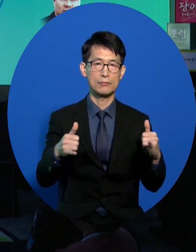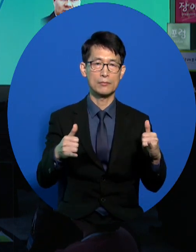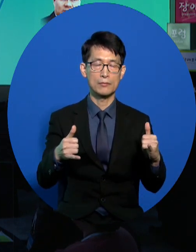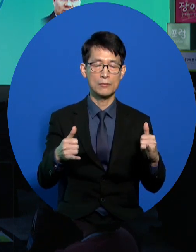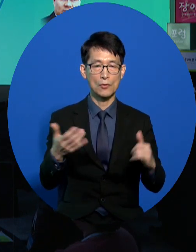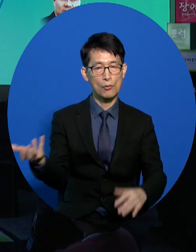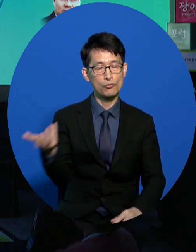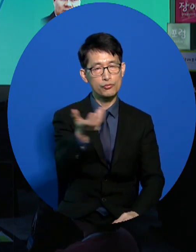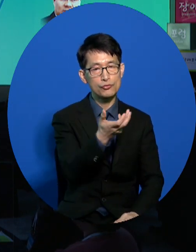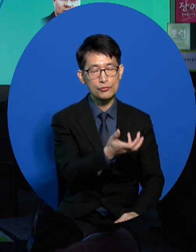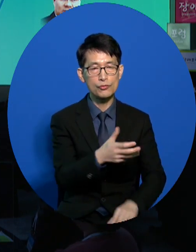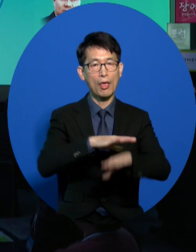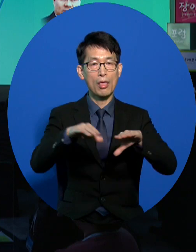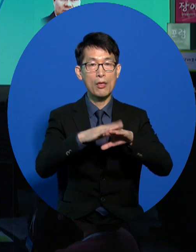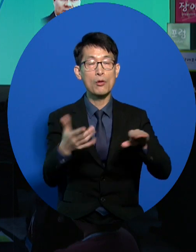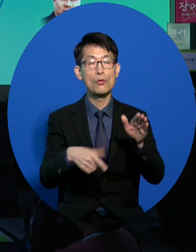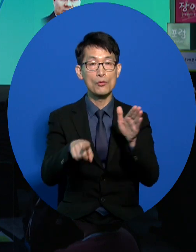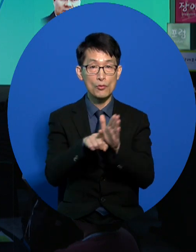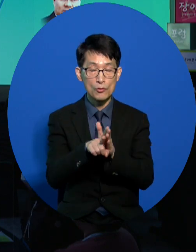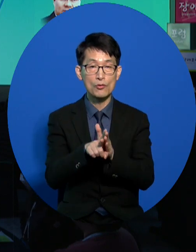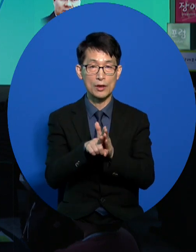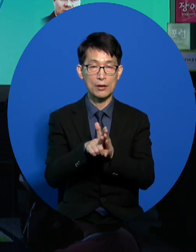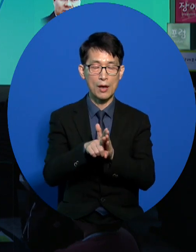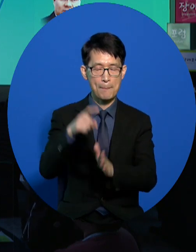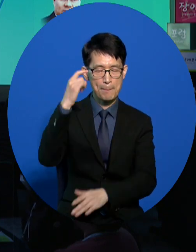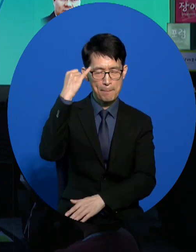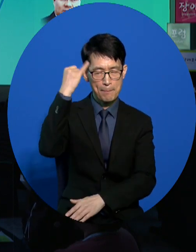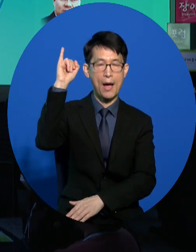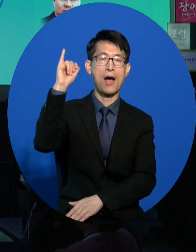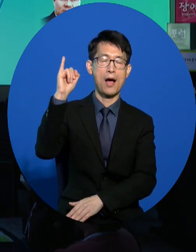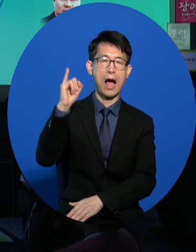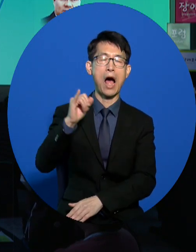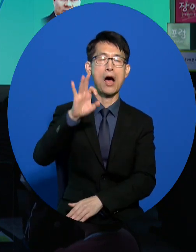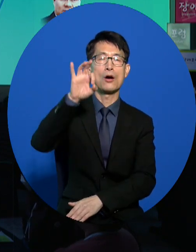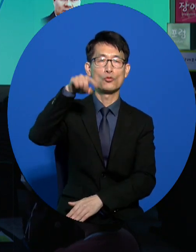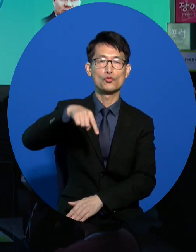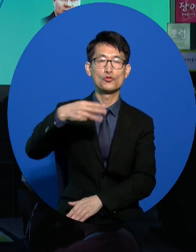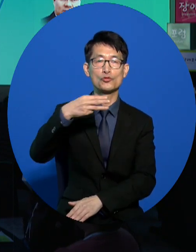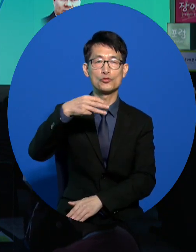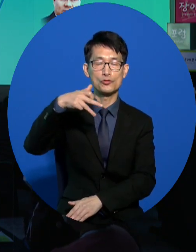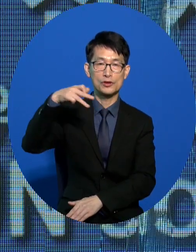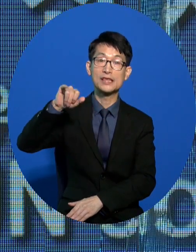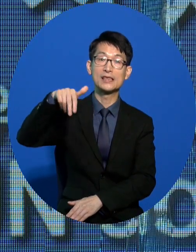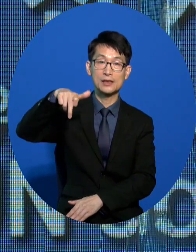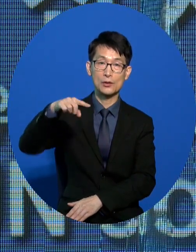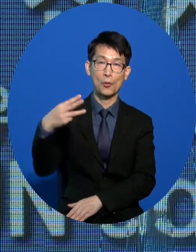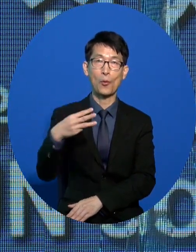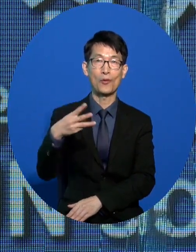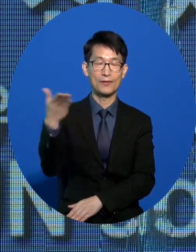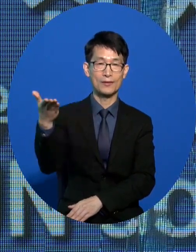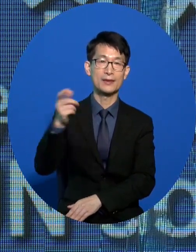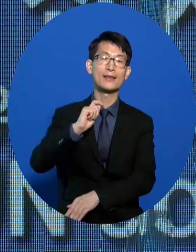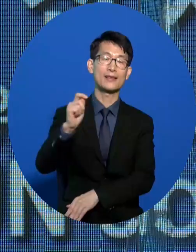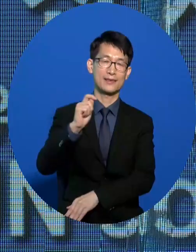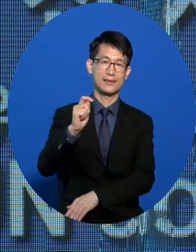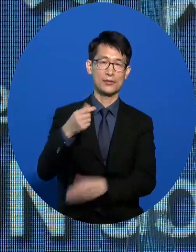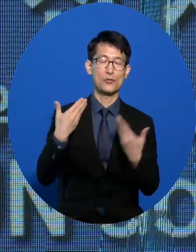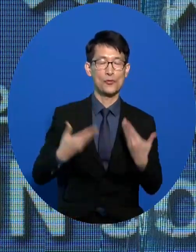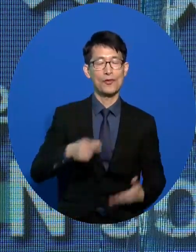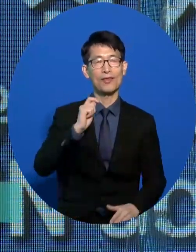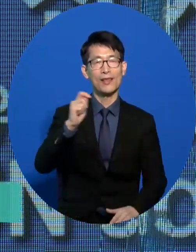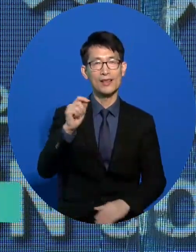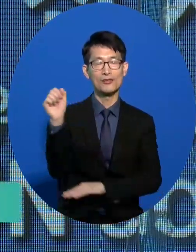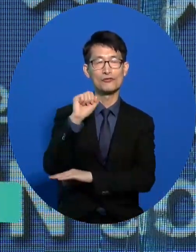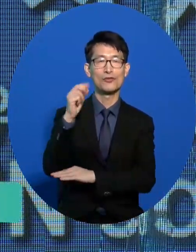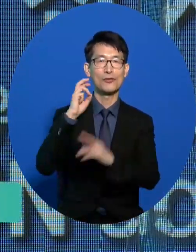so in order to resolve the issue of rights to mobility of persons with disabilities and the socially weak, he